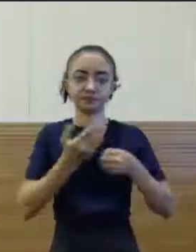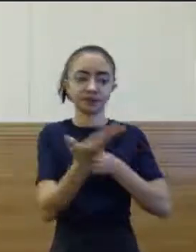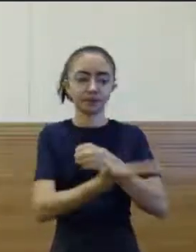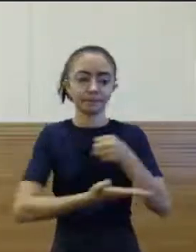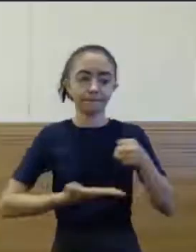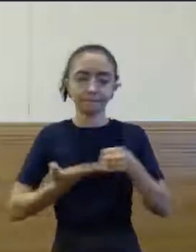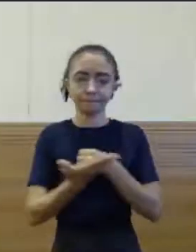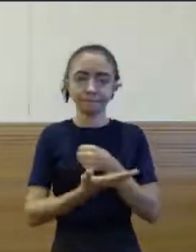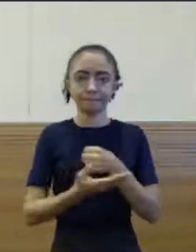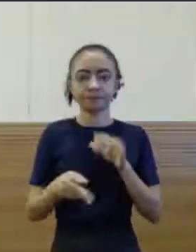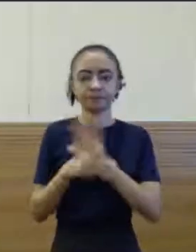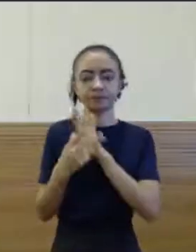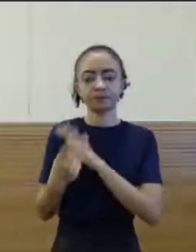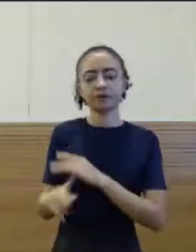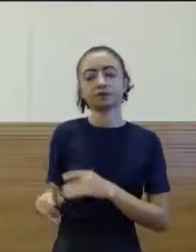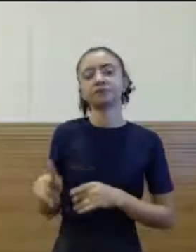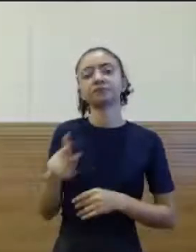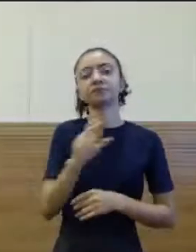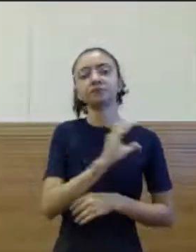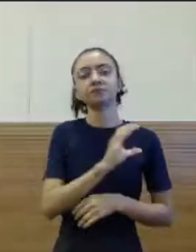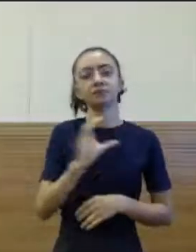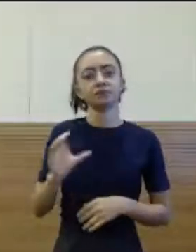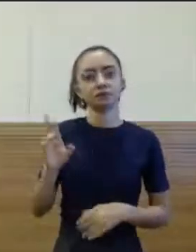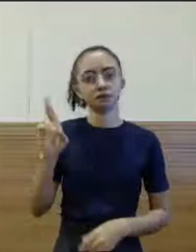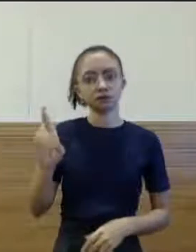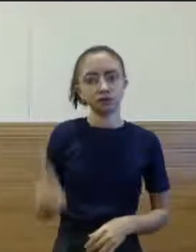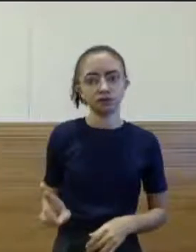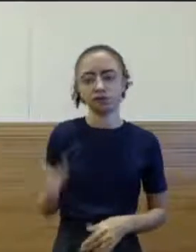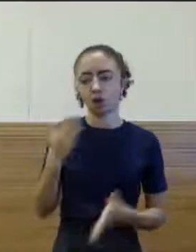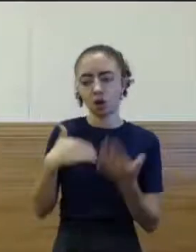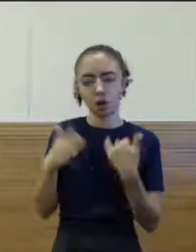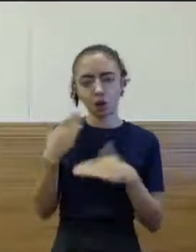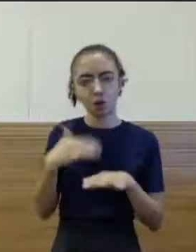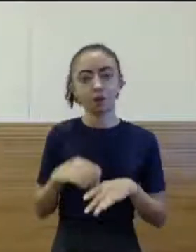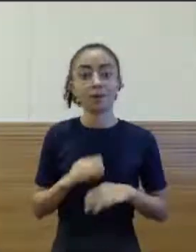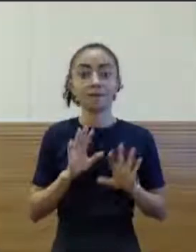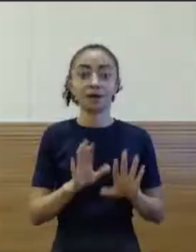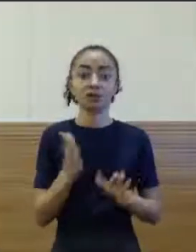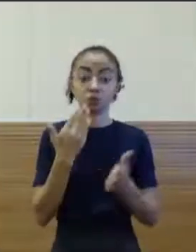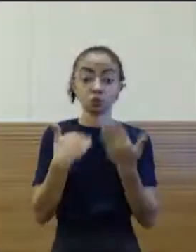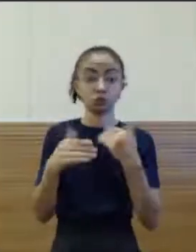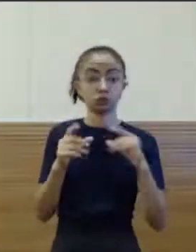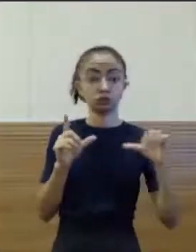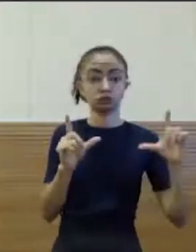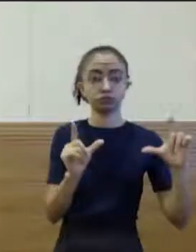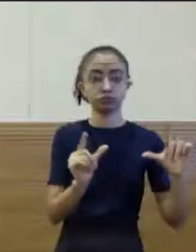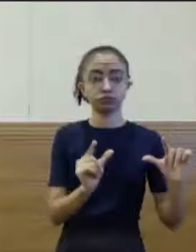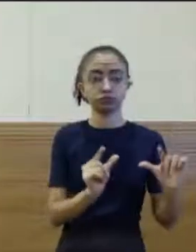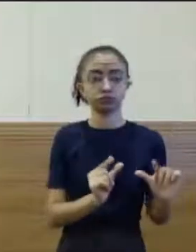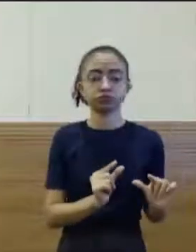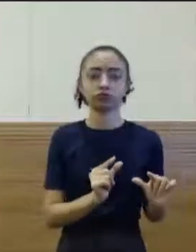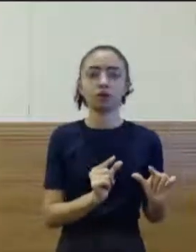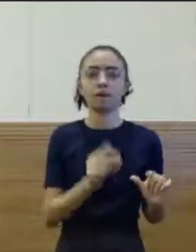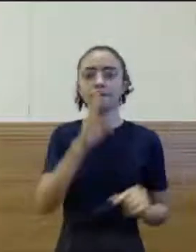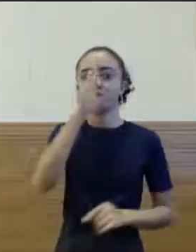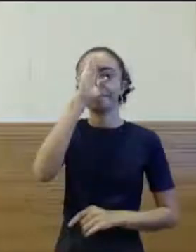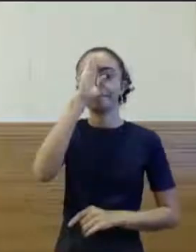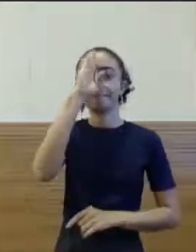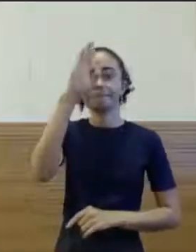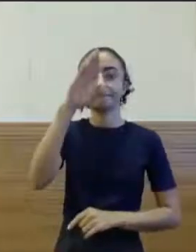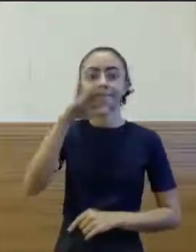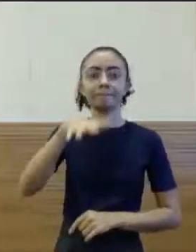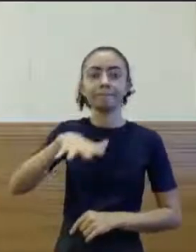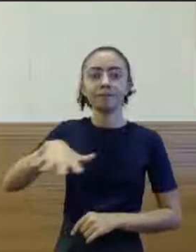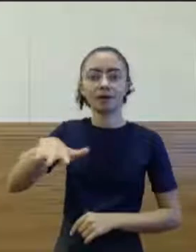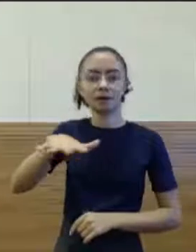food for Costa Rica for all the benefits. And this consumption is decreasing, especially uh, in